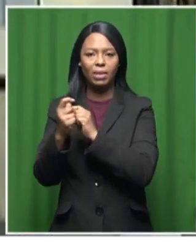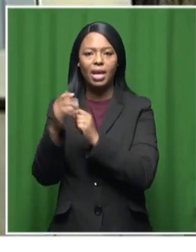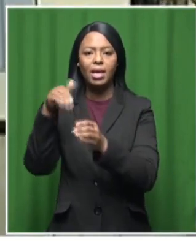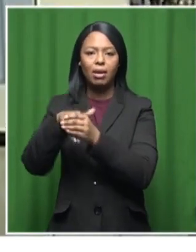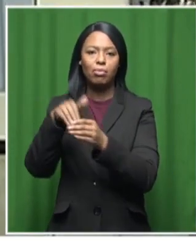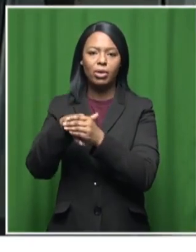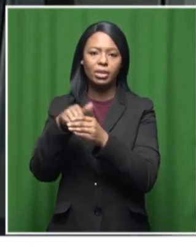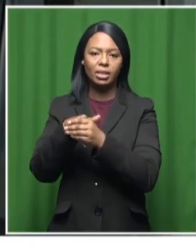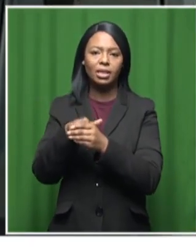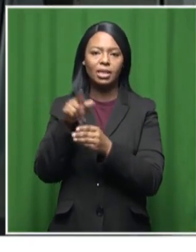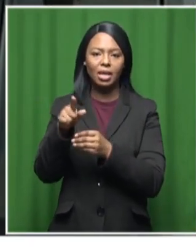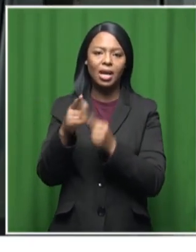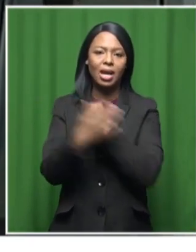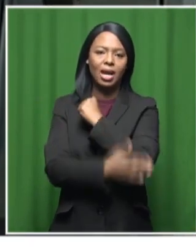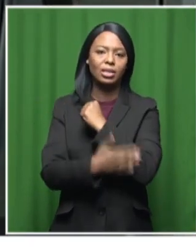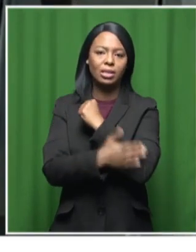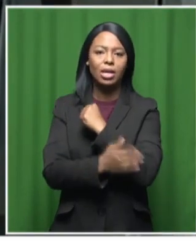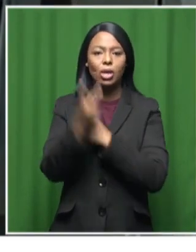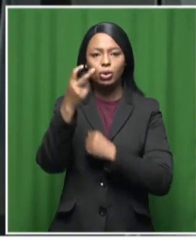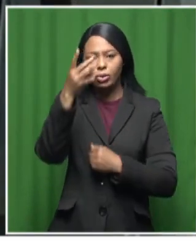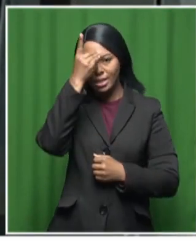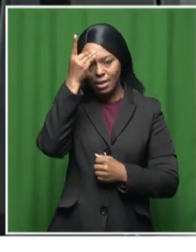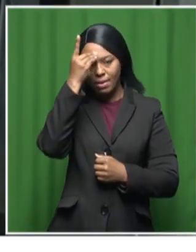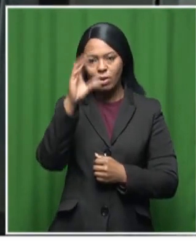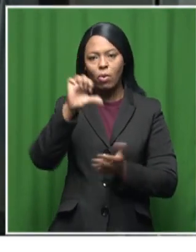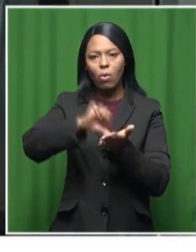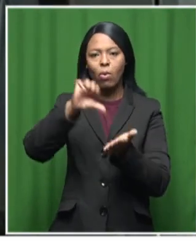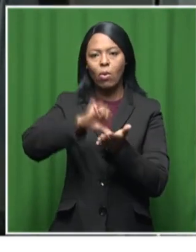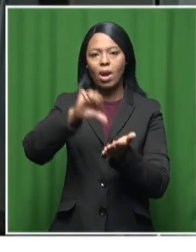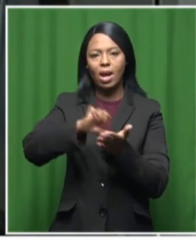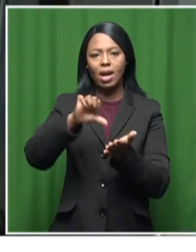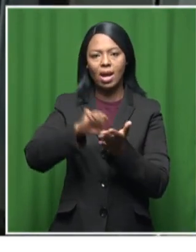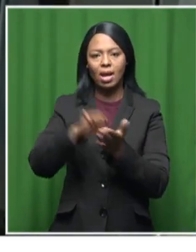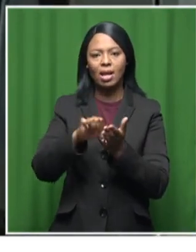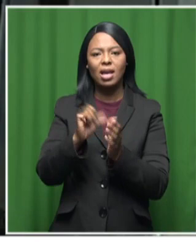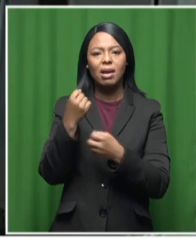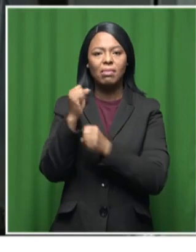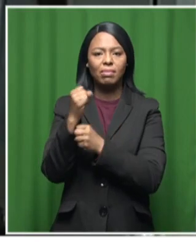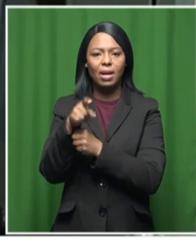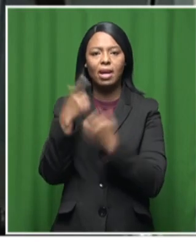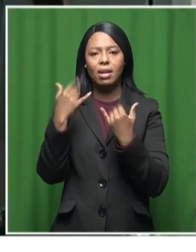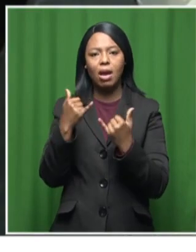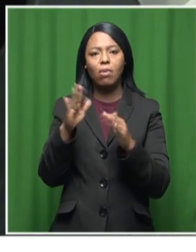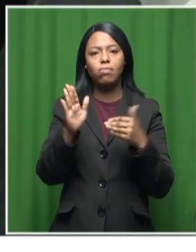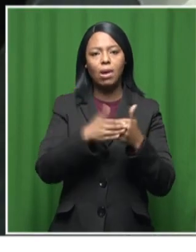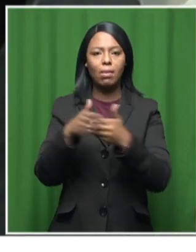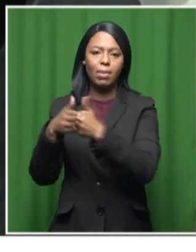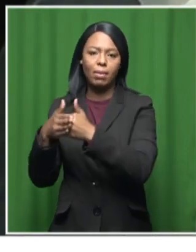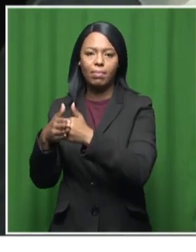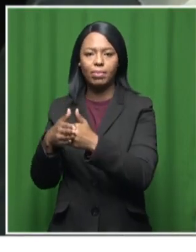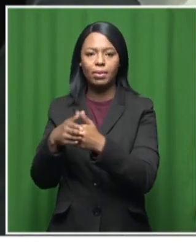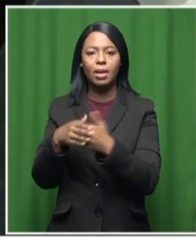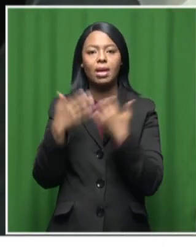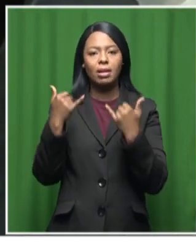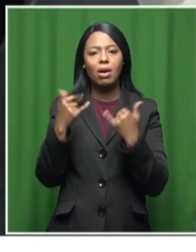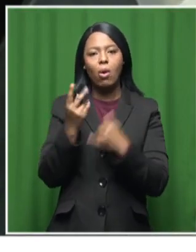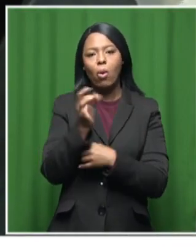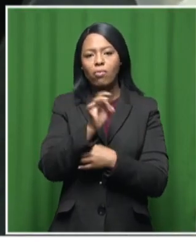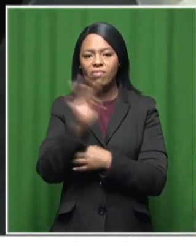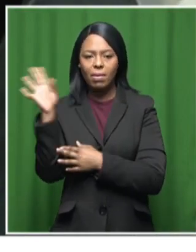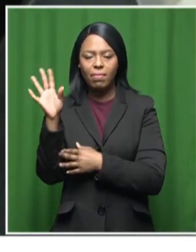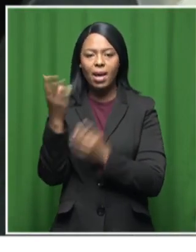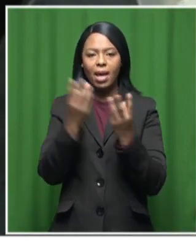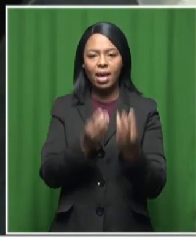country. Recently, the 2 Durban oil refineries, SAPREF and GENREF, closed down, and the only remaining crude oil